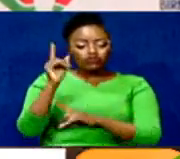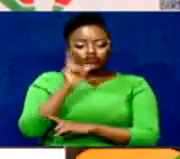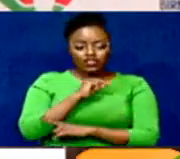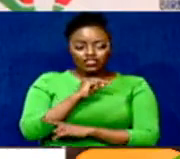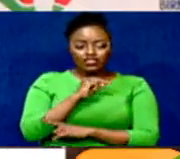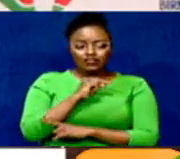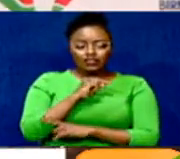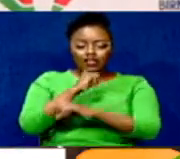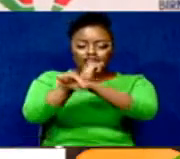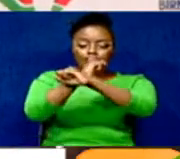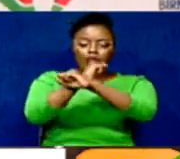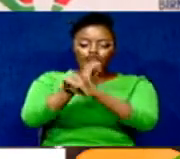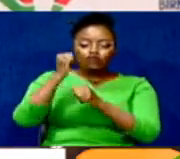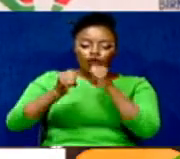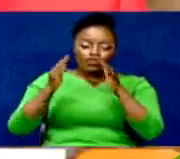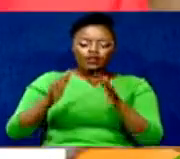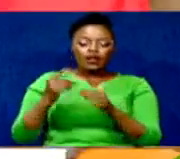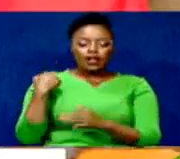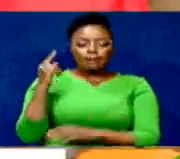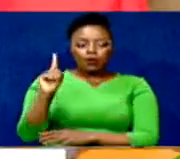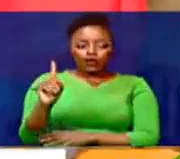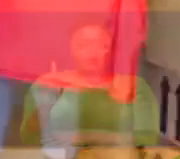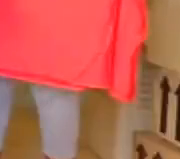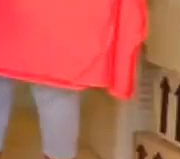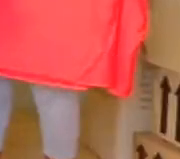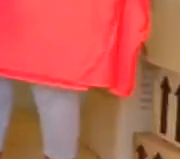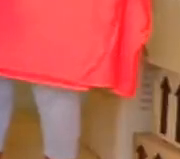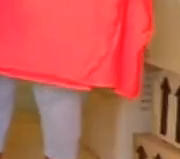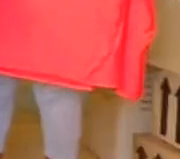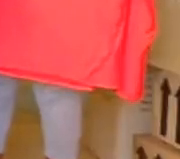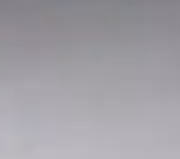and protection of our athletes comes first.